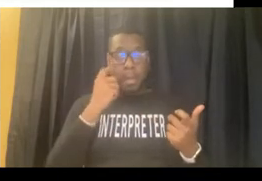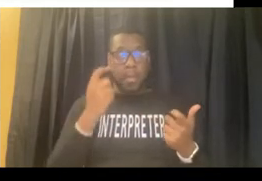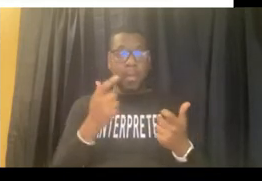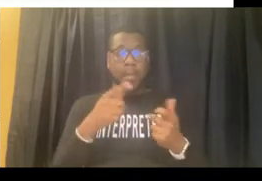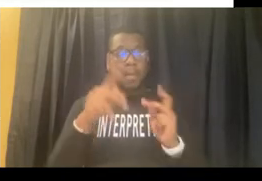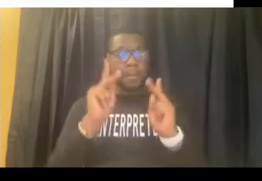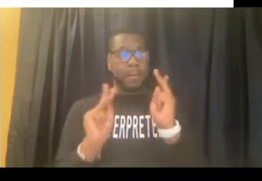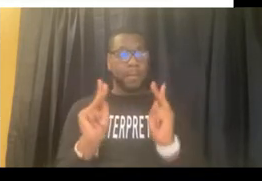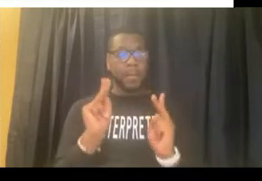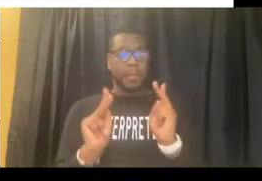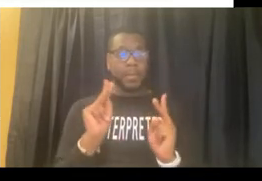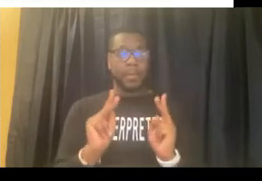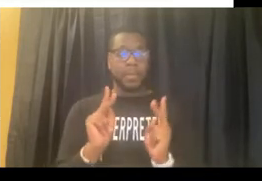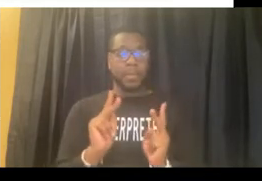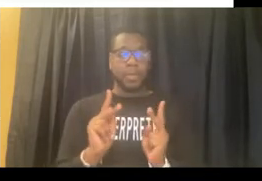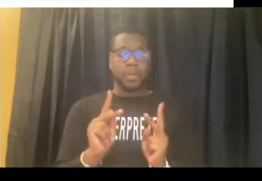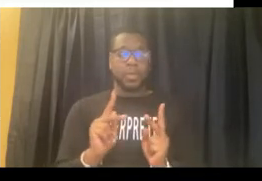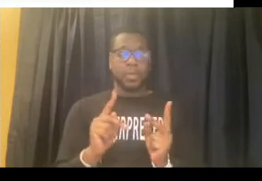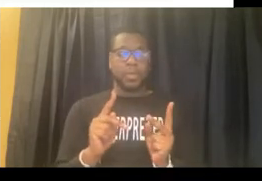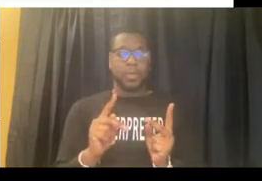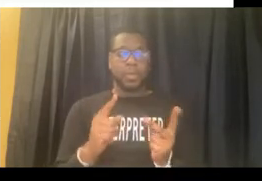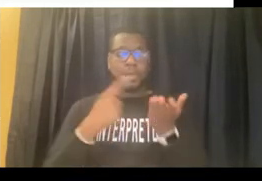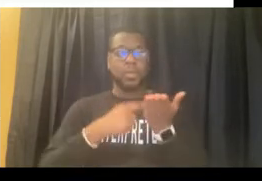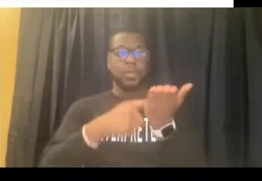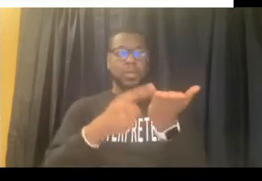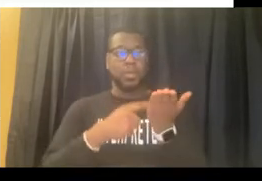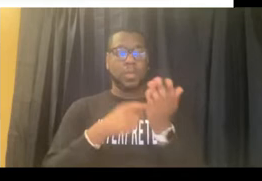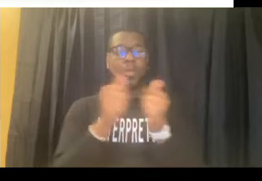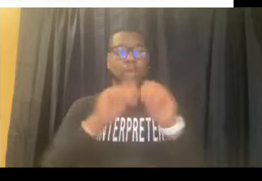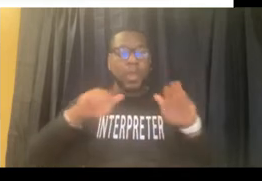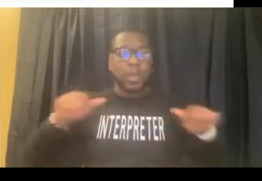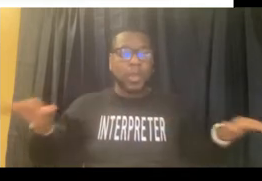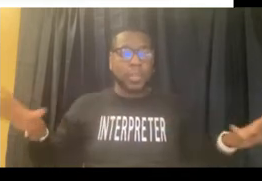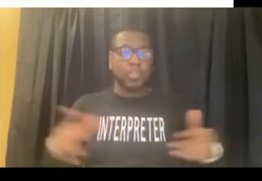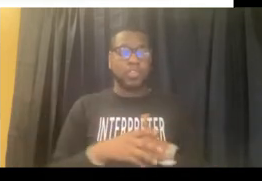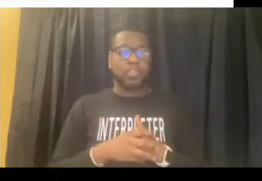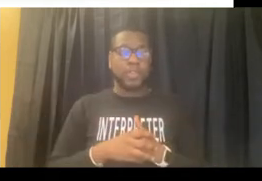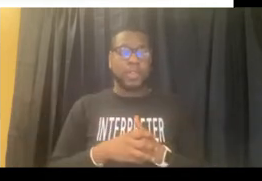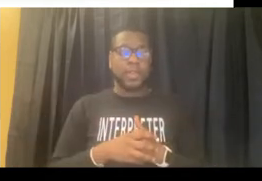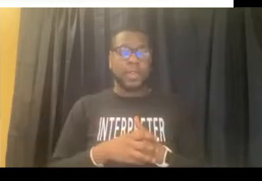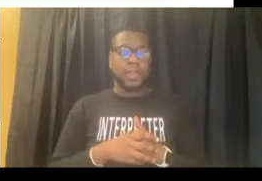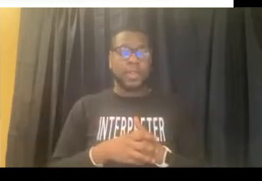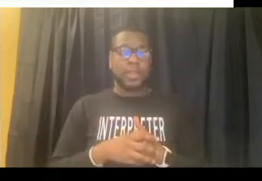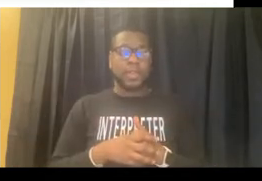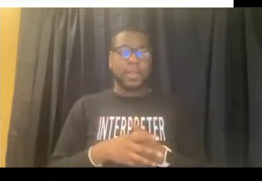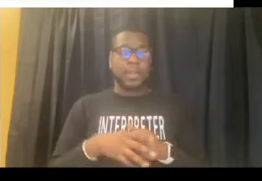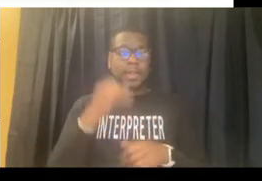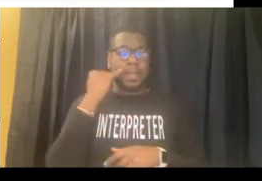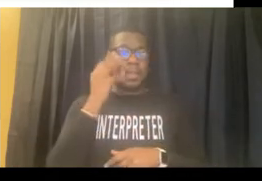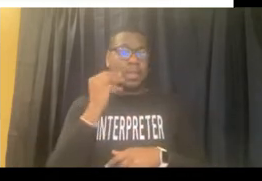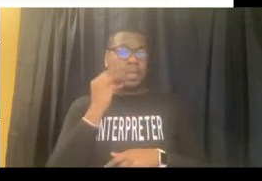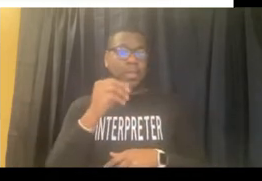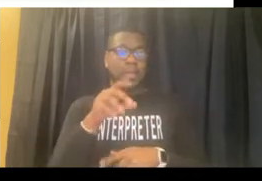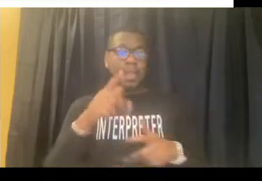folks talk to their children when it comes to going out into the world, especially as a Black and Brown person. But before that, to give you some